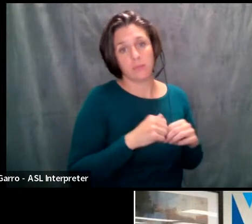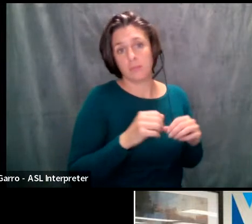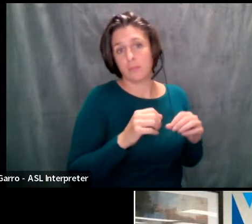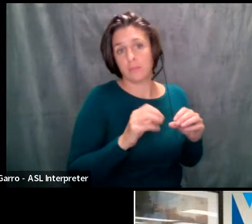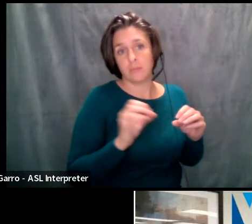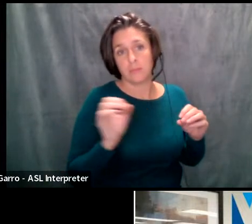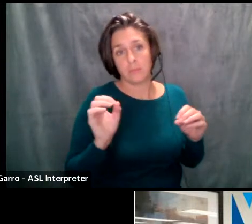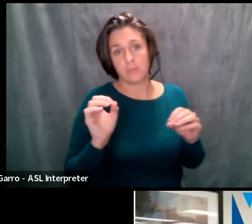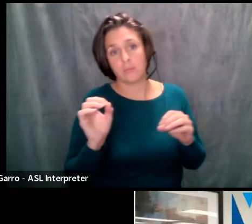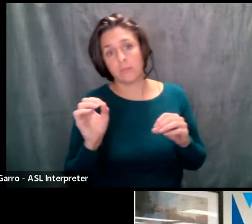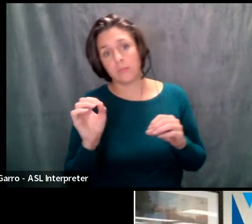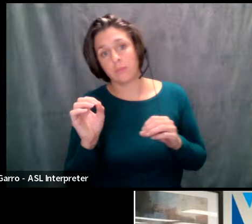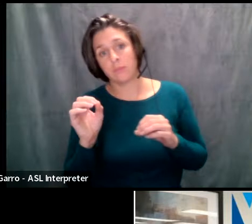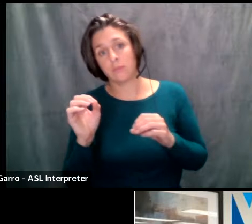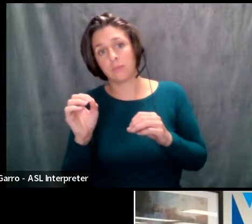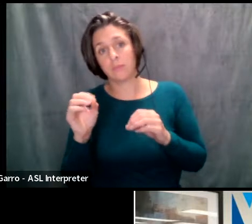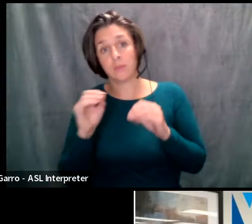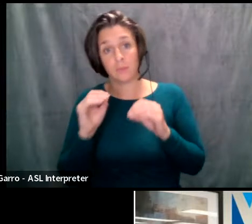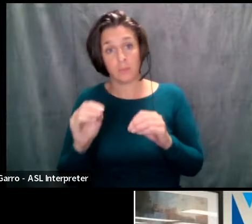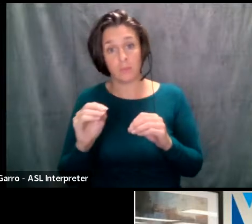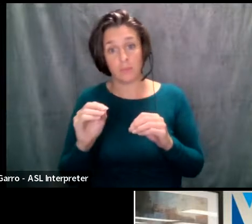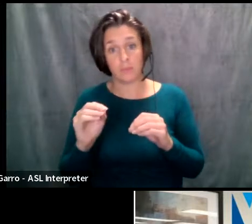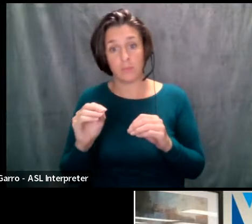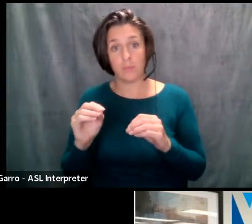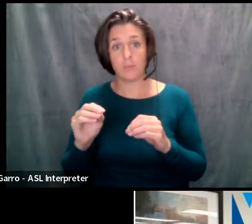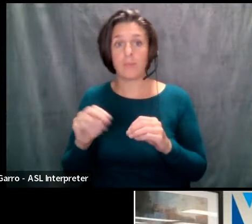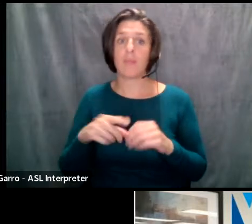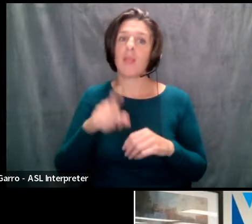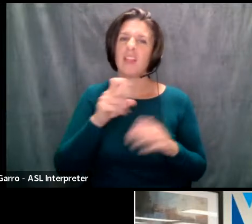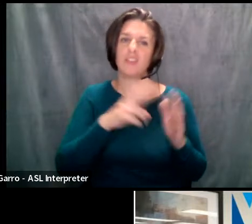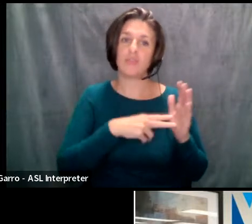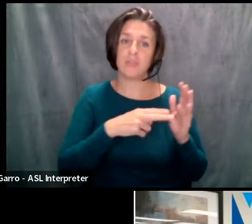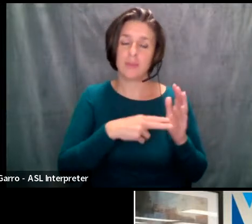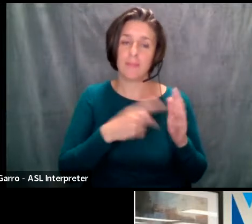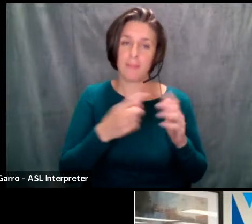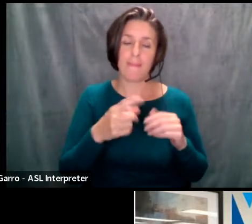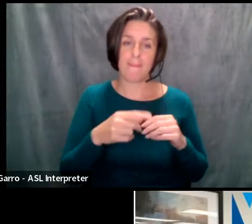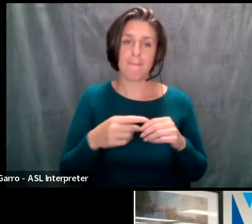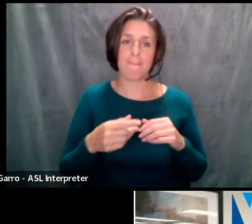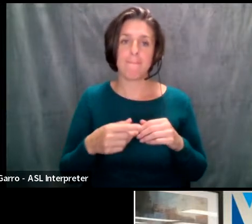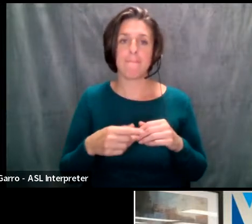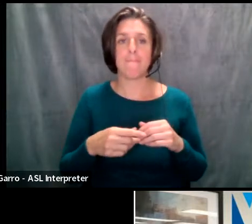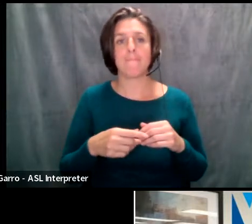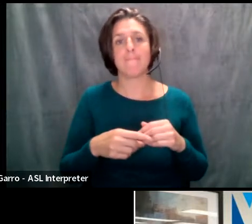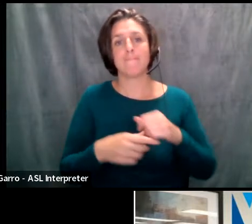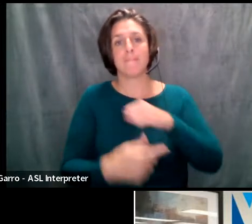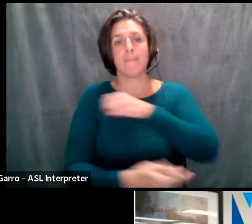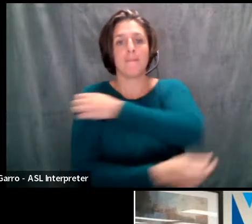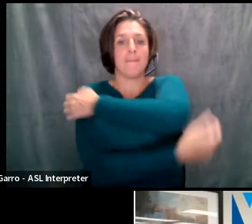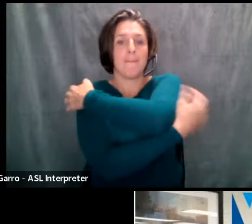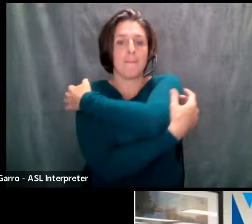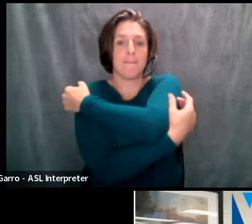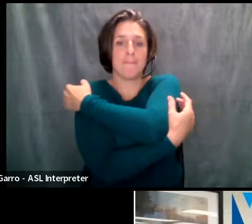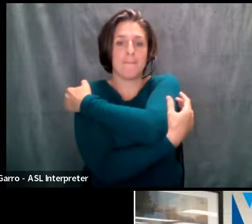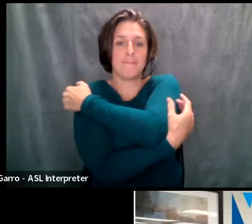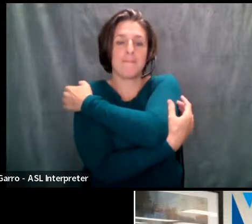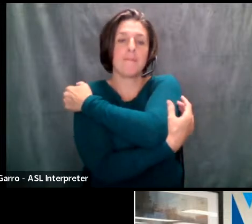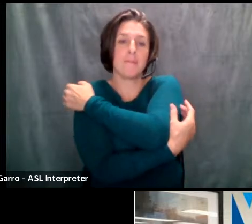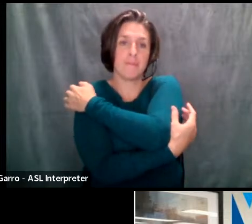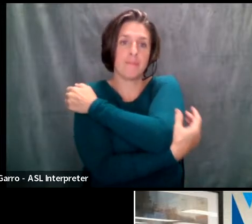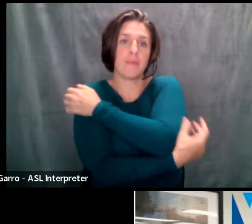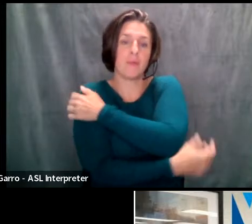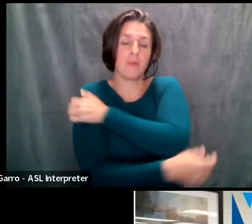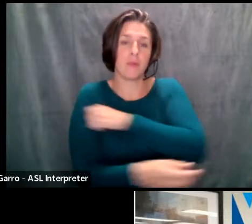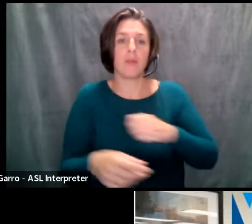Okay. Can I have a motion? He needs to read Oh, it out. sorry. Go Would ahead. you and like me read to it read out loud. those out? Yes. Okay, There the might be sa- questions after he reads it, but yeah, please. Okay, so the following